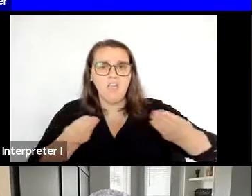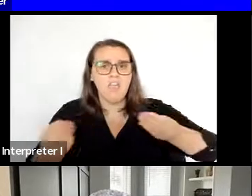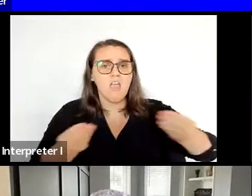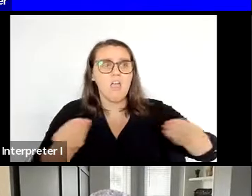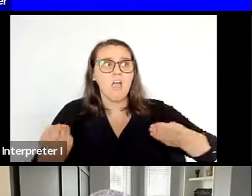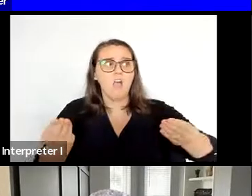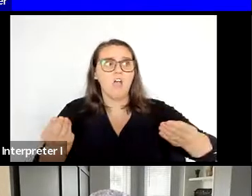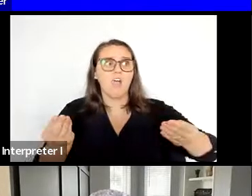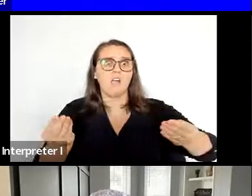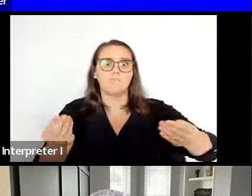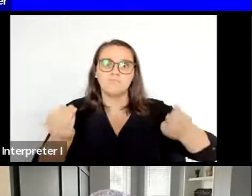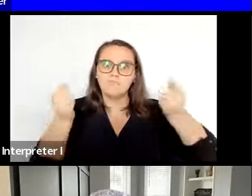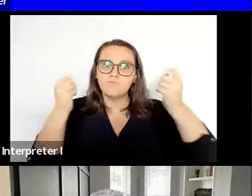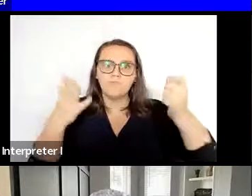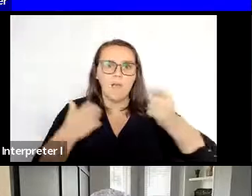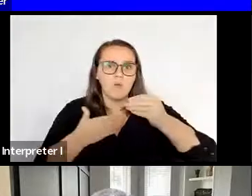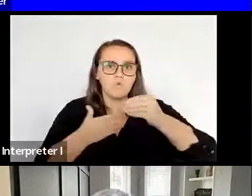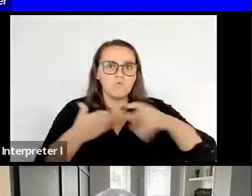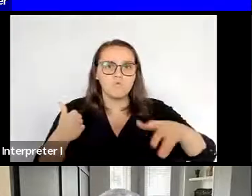students behind.